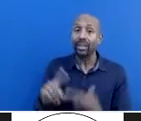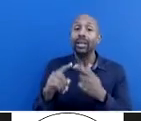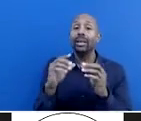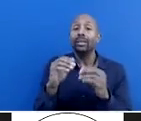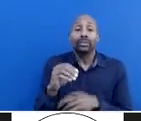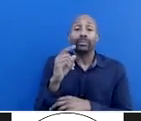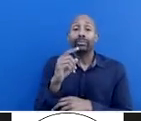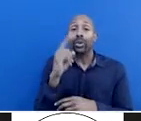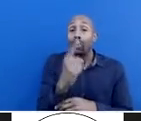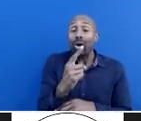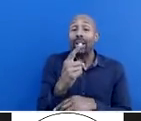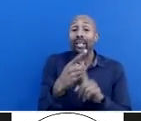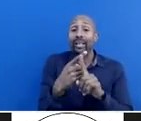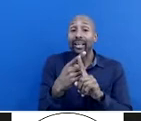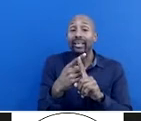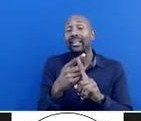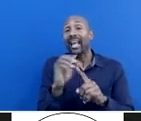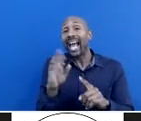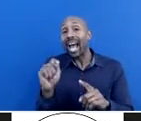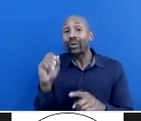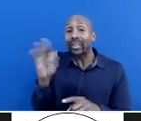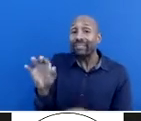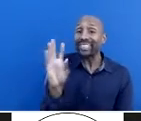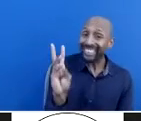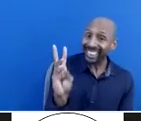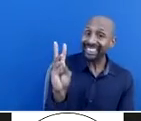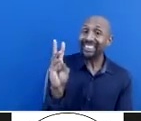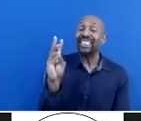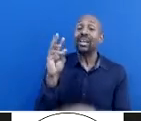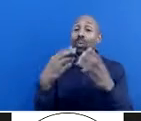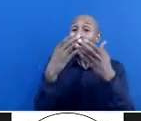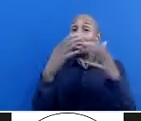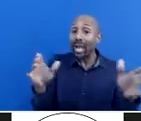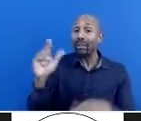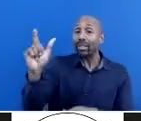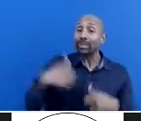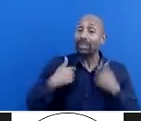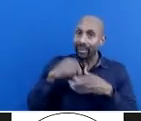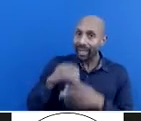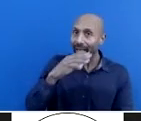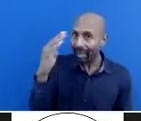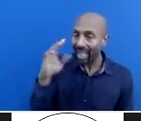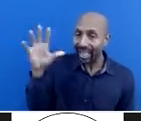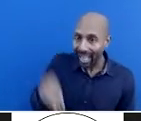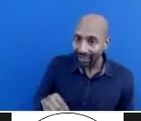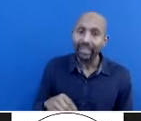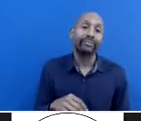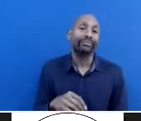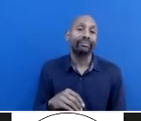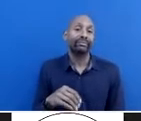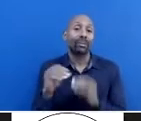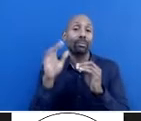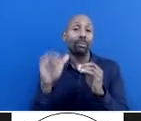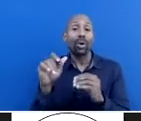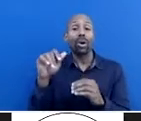Nigeria today than there are in Egypt. There's more Muslims in Ethiopia than there are in Iraq. Islam has been